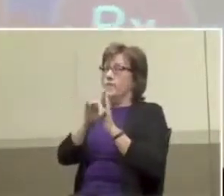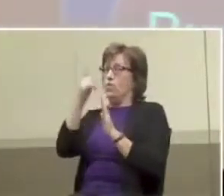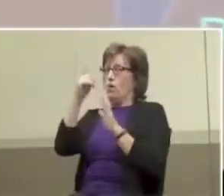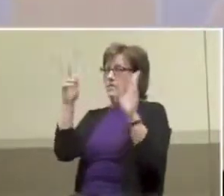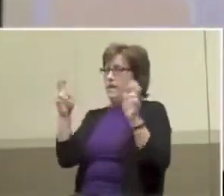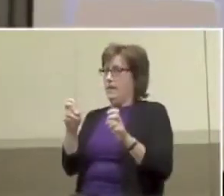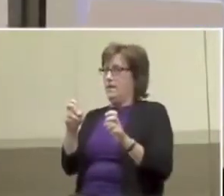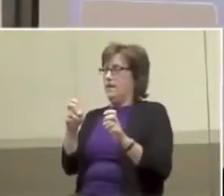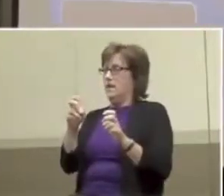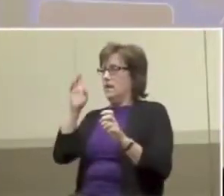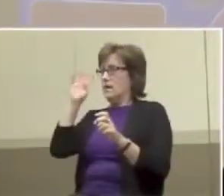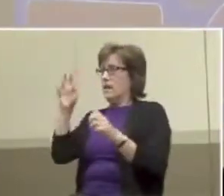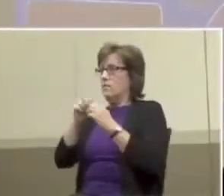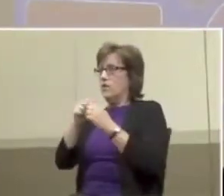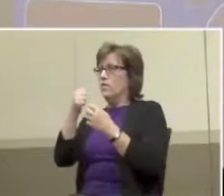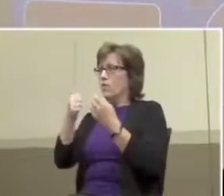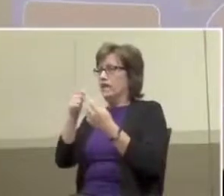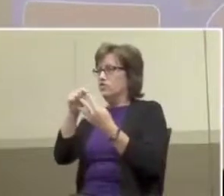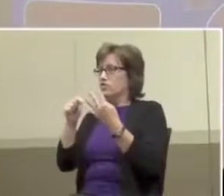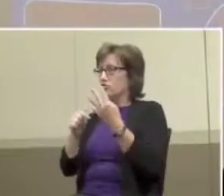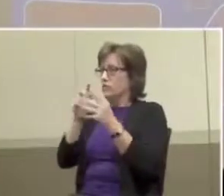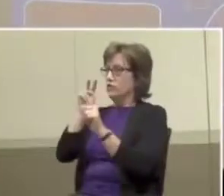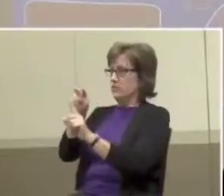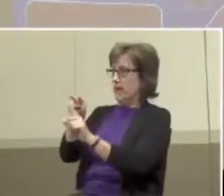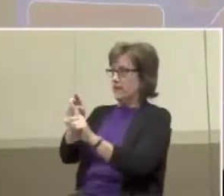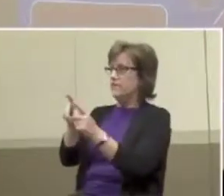view the behavior and what type of interventions they use.